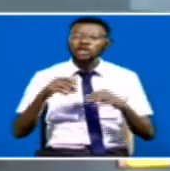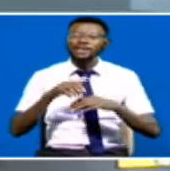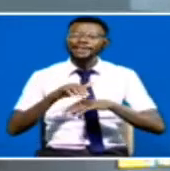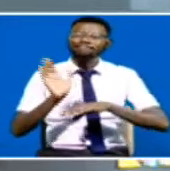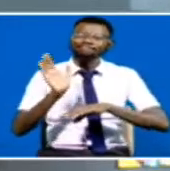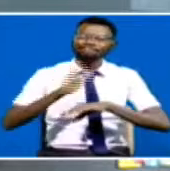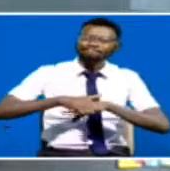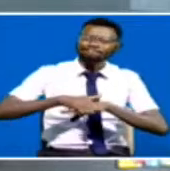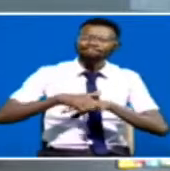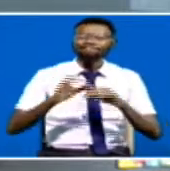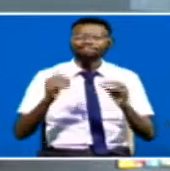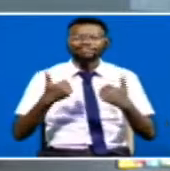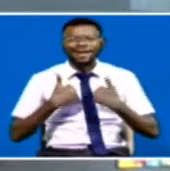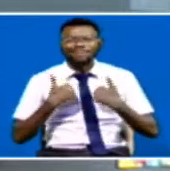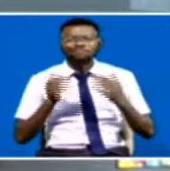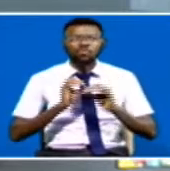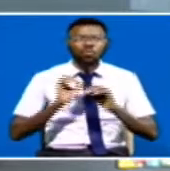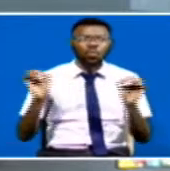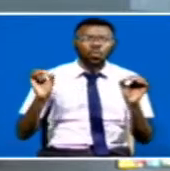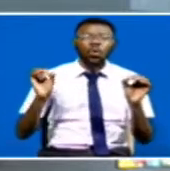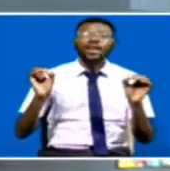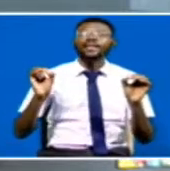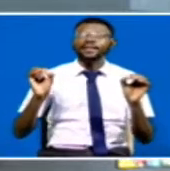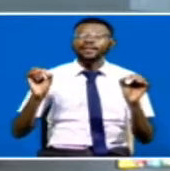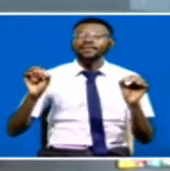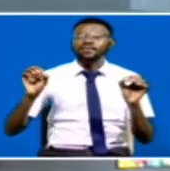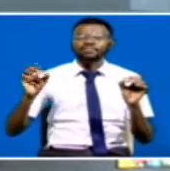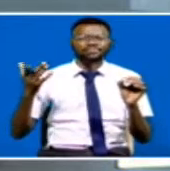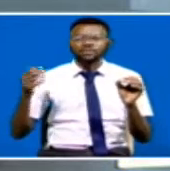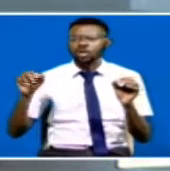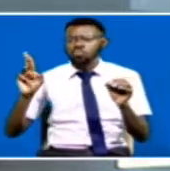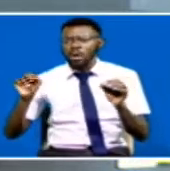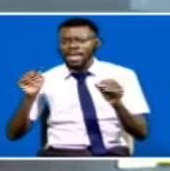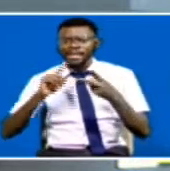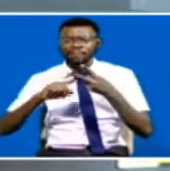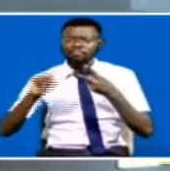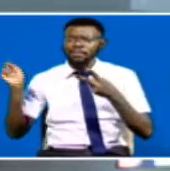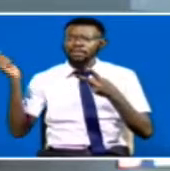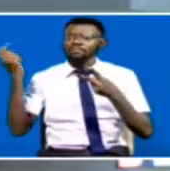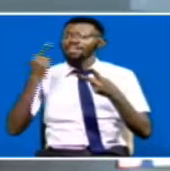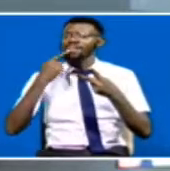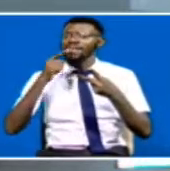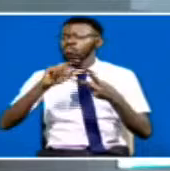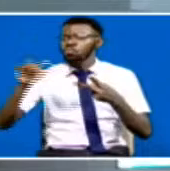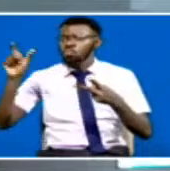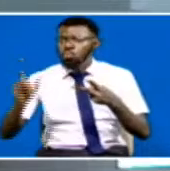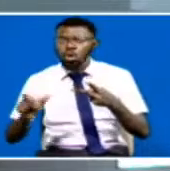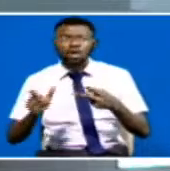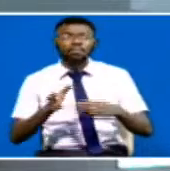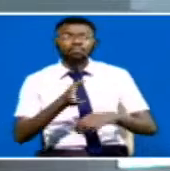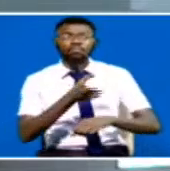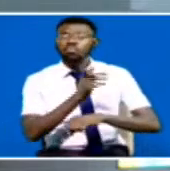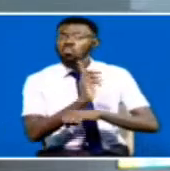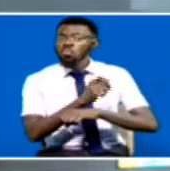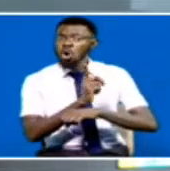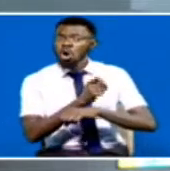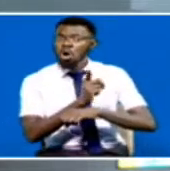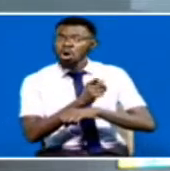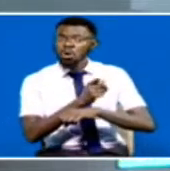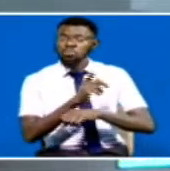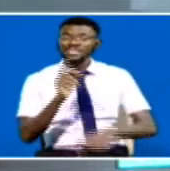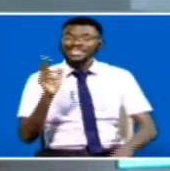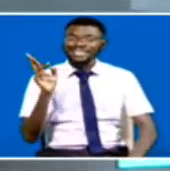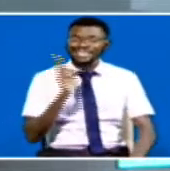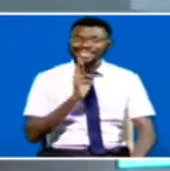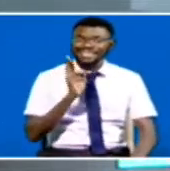Besides, UNFPA and the Kenya Red Cross have raised a red alert regarding the risks of exposure of